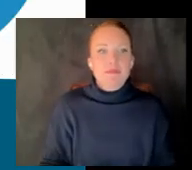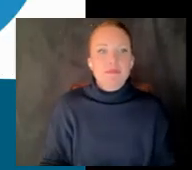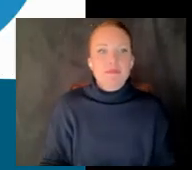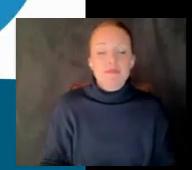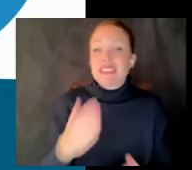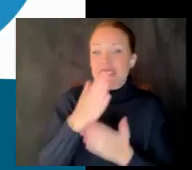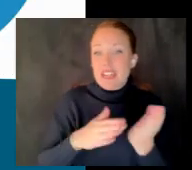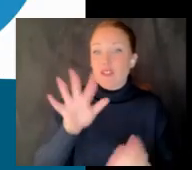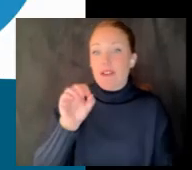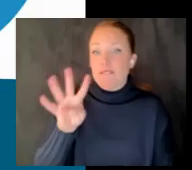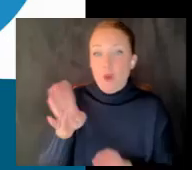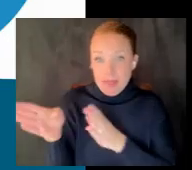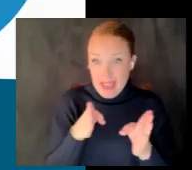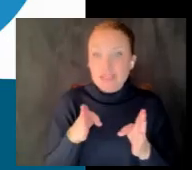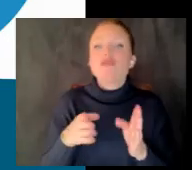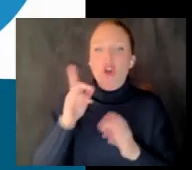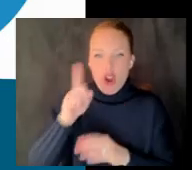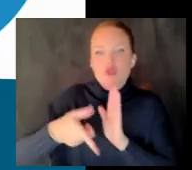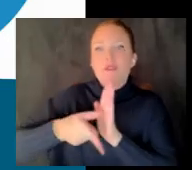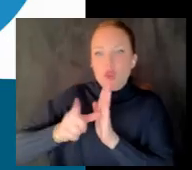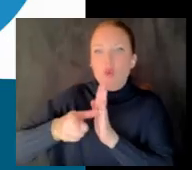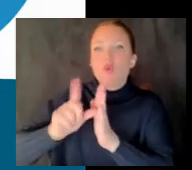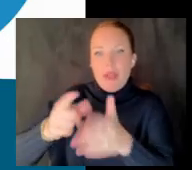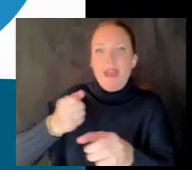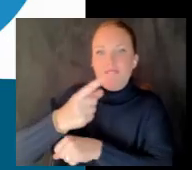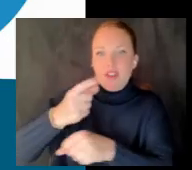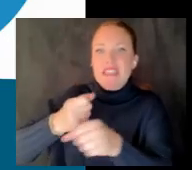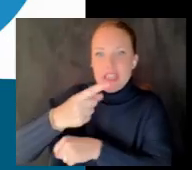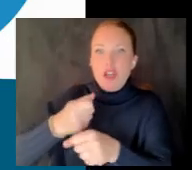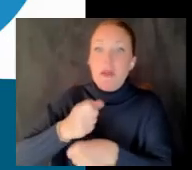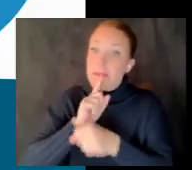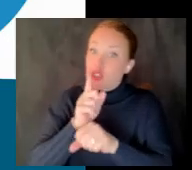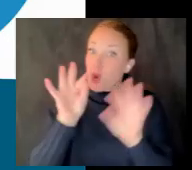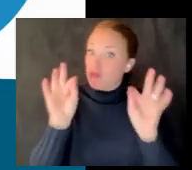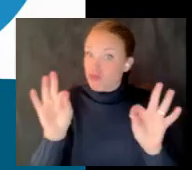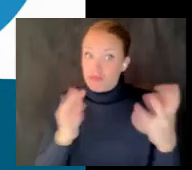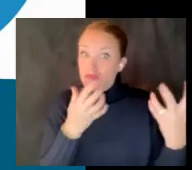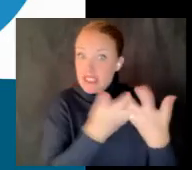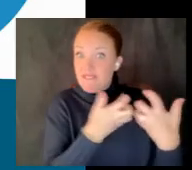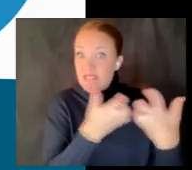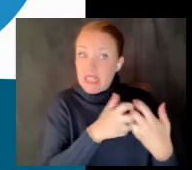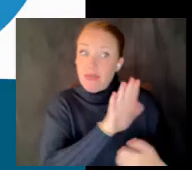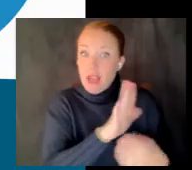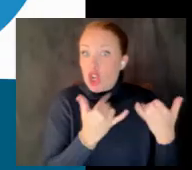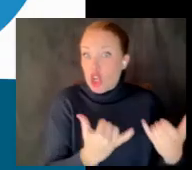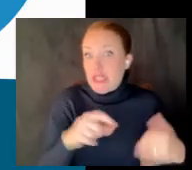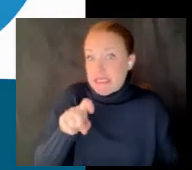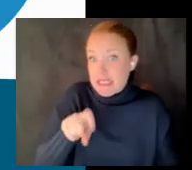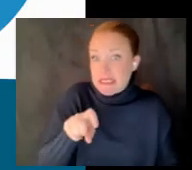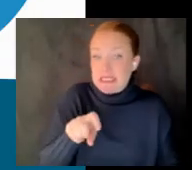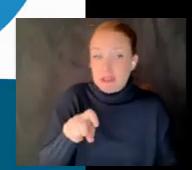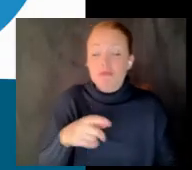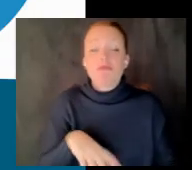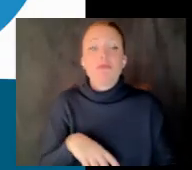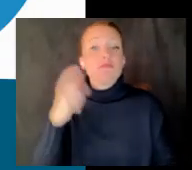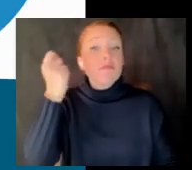Section 504 plans are reviewed yearly to make sure that the accommodation plan is appropriate based on the current needs of the student.